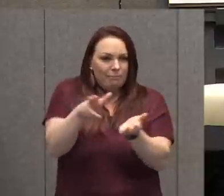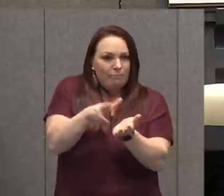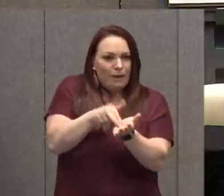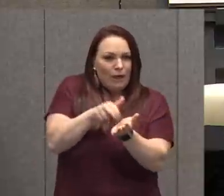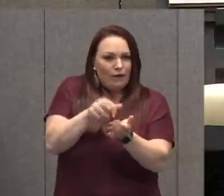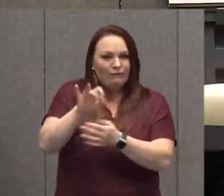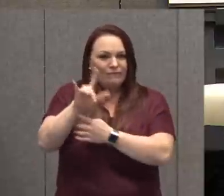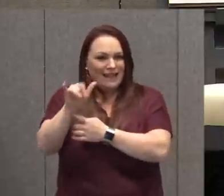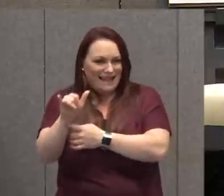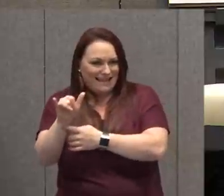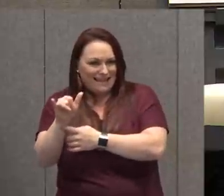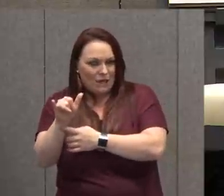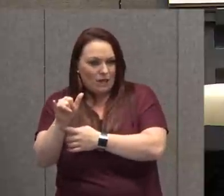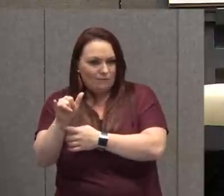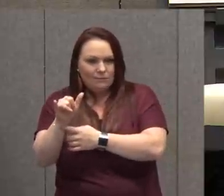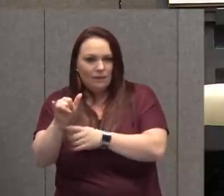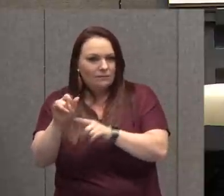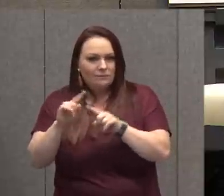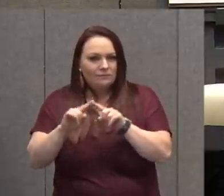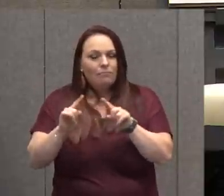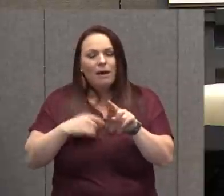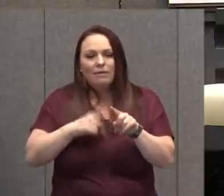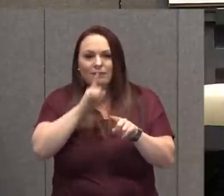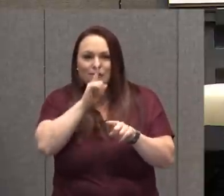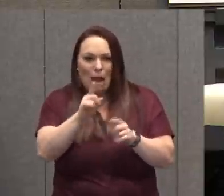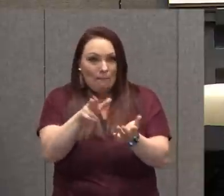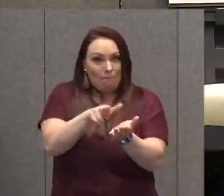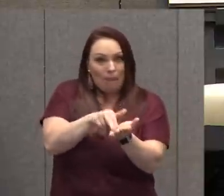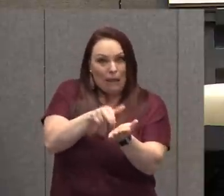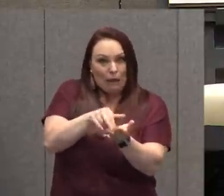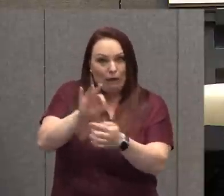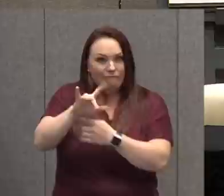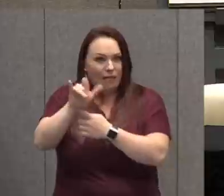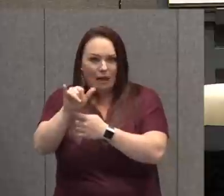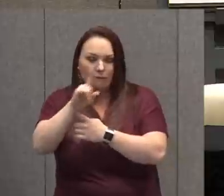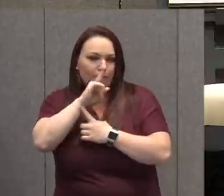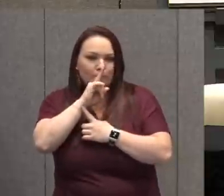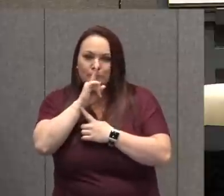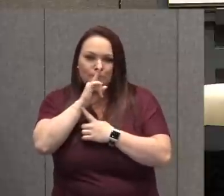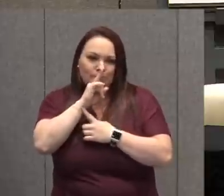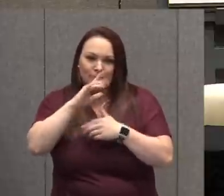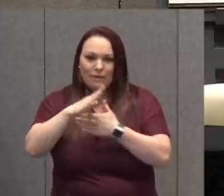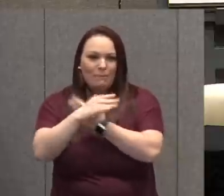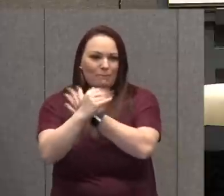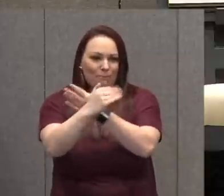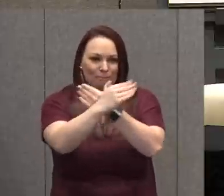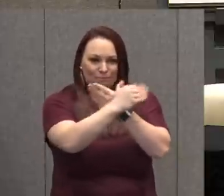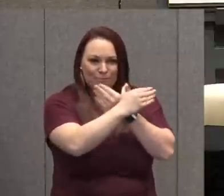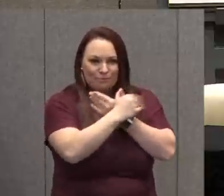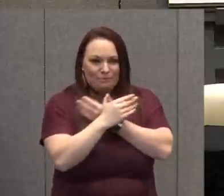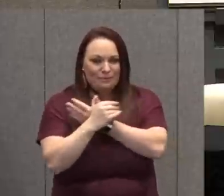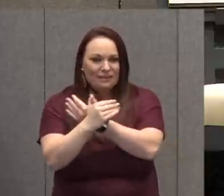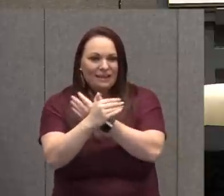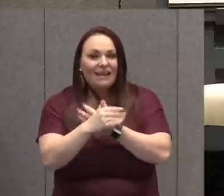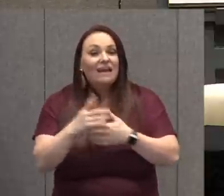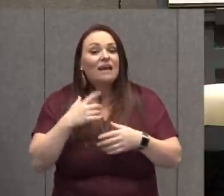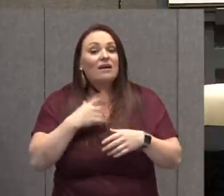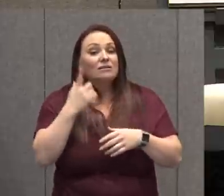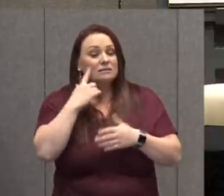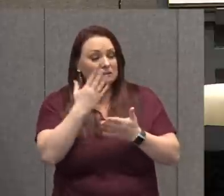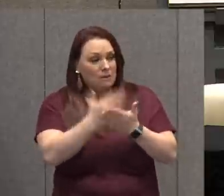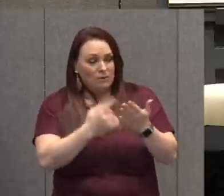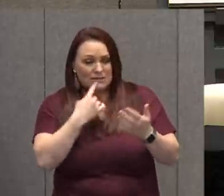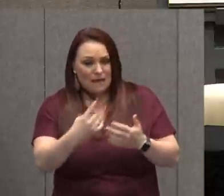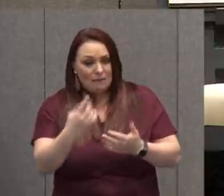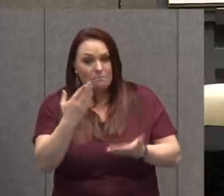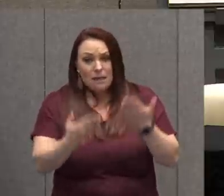they're definitely not flies with butter on them, are they? That's not. So my challenge to you is to find some,